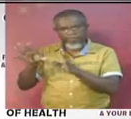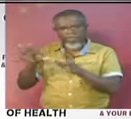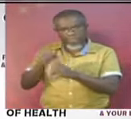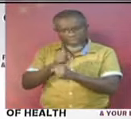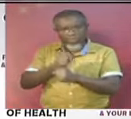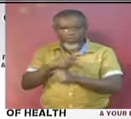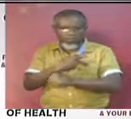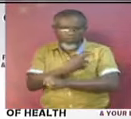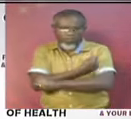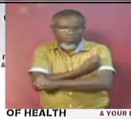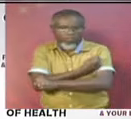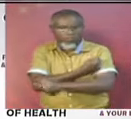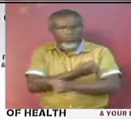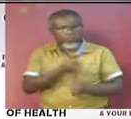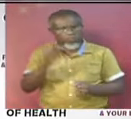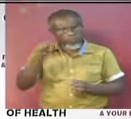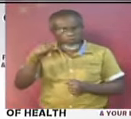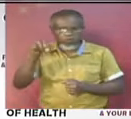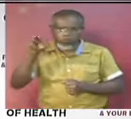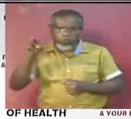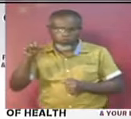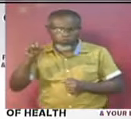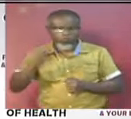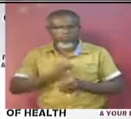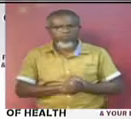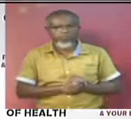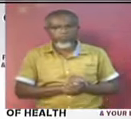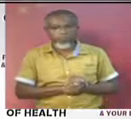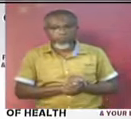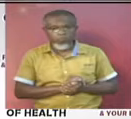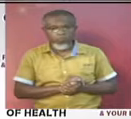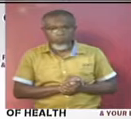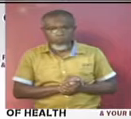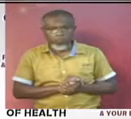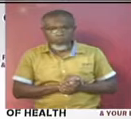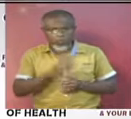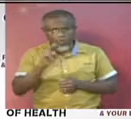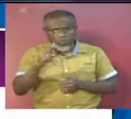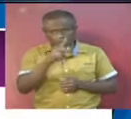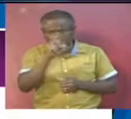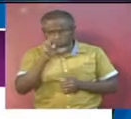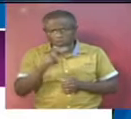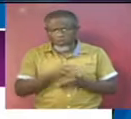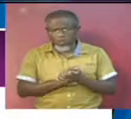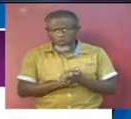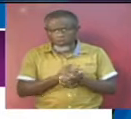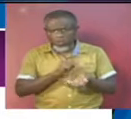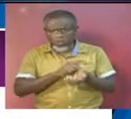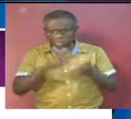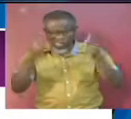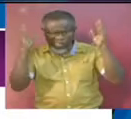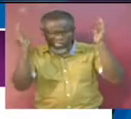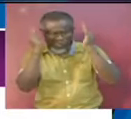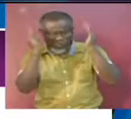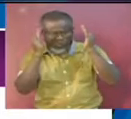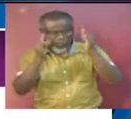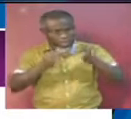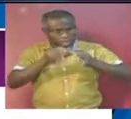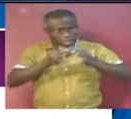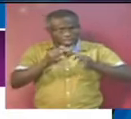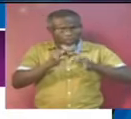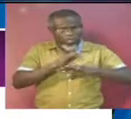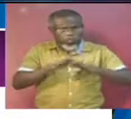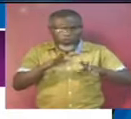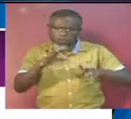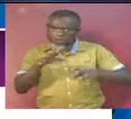next question goes to you. If I don't have side effects from the COVID-19 vaccine, does it mean that the